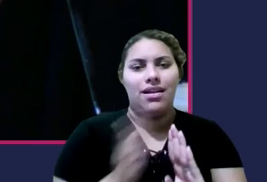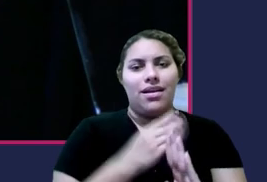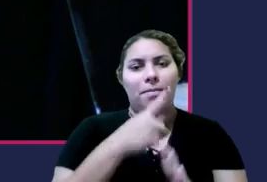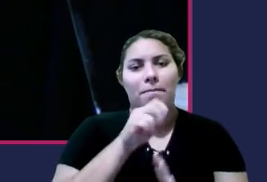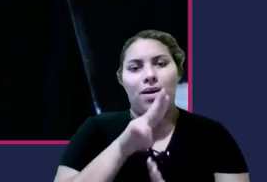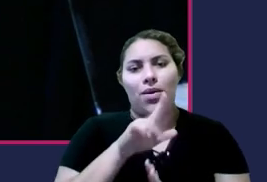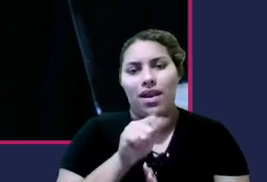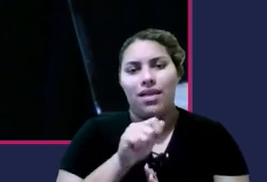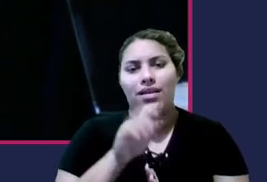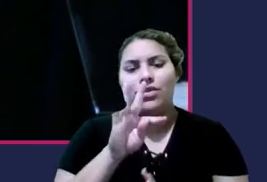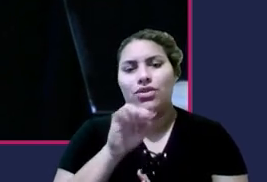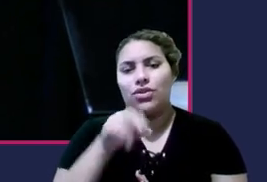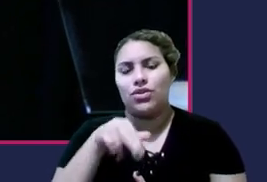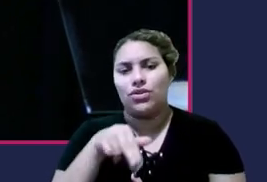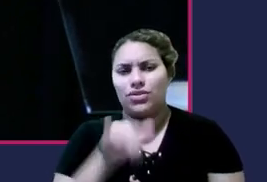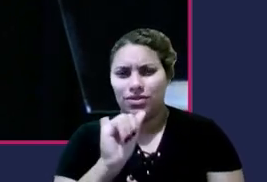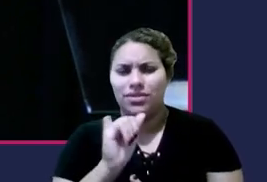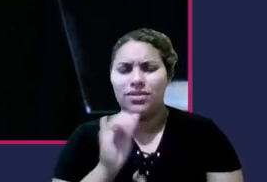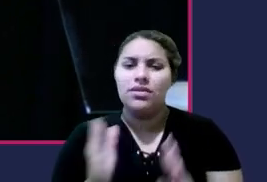can you step